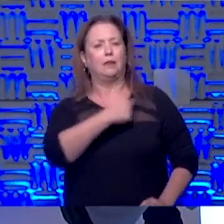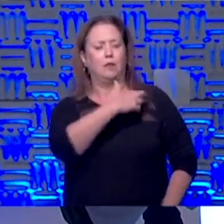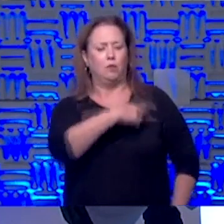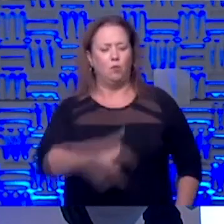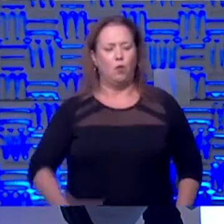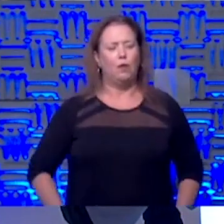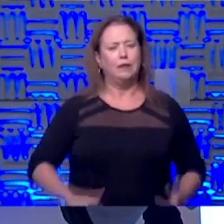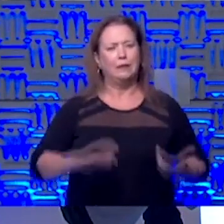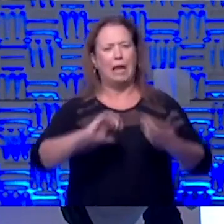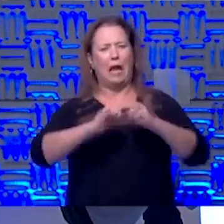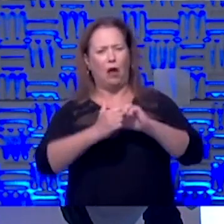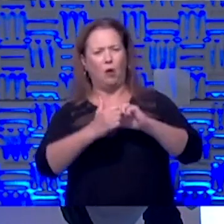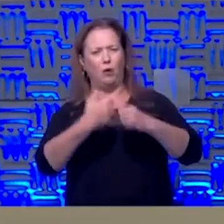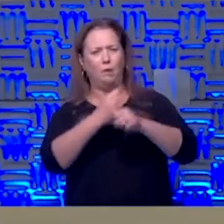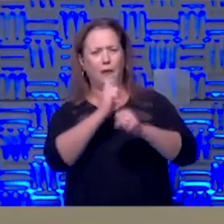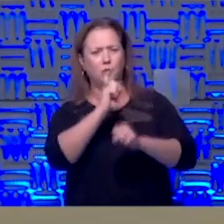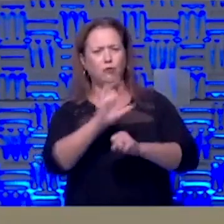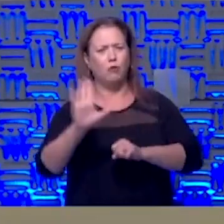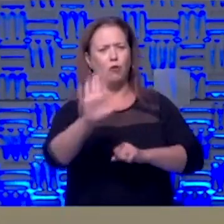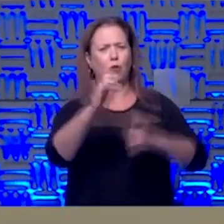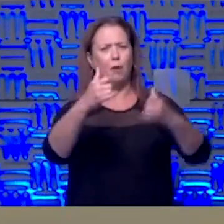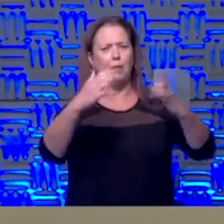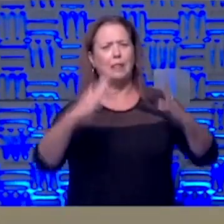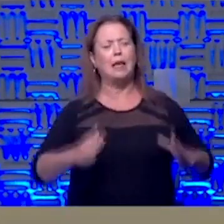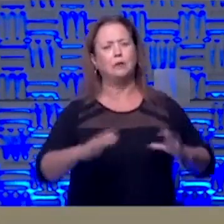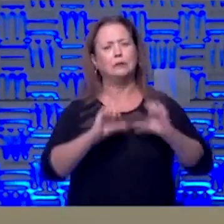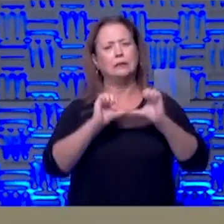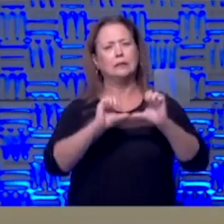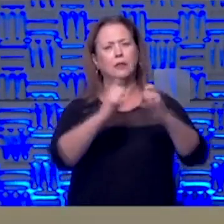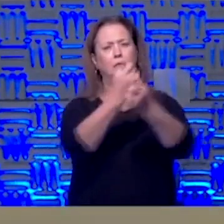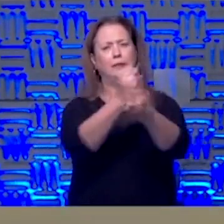are you guys trying to keep the players safe?